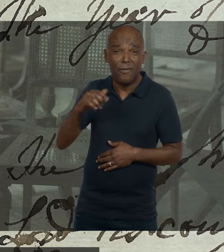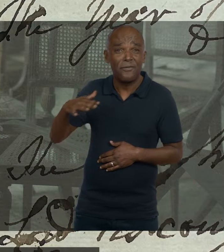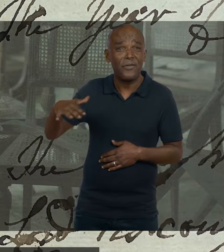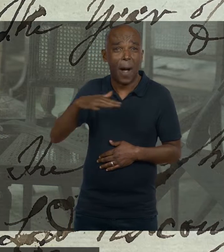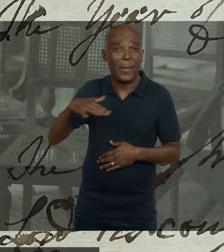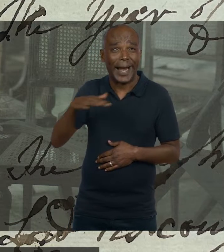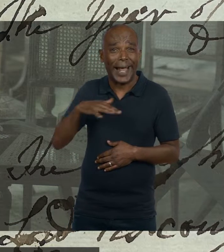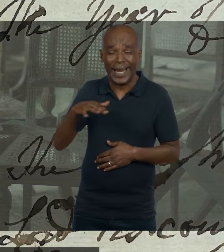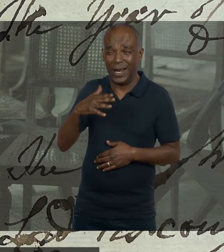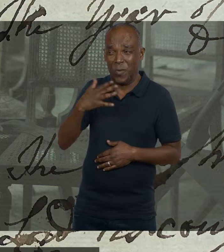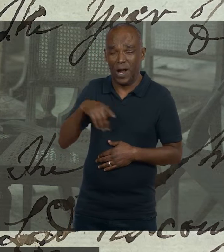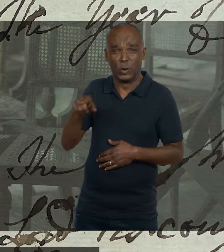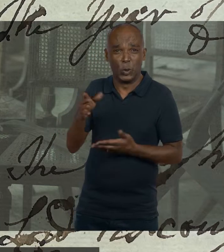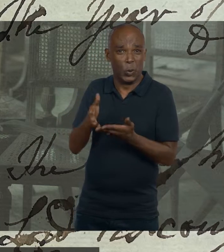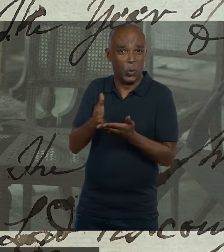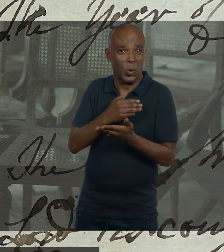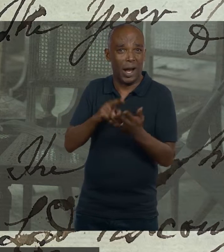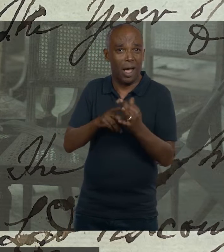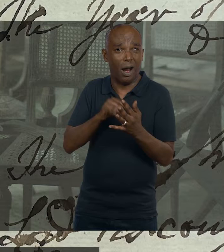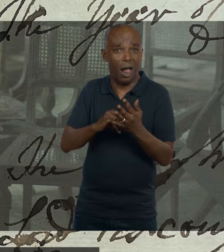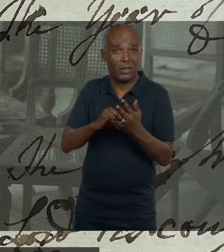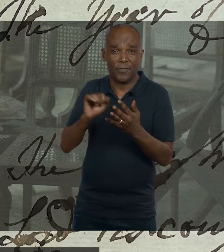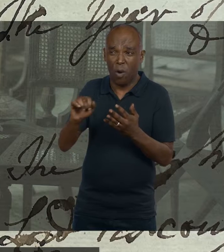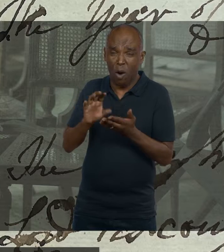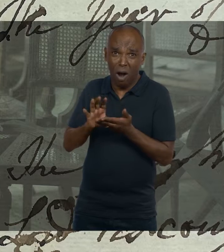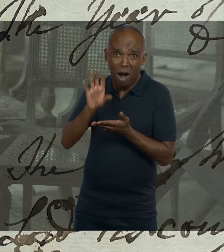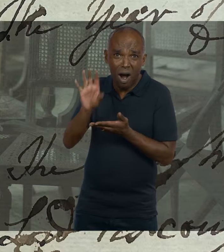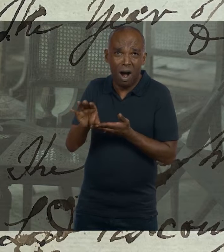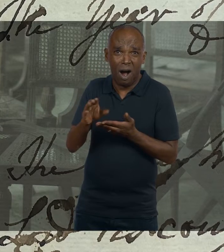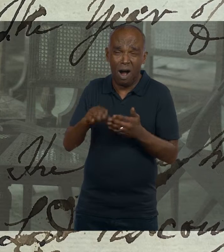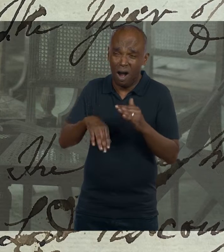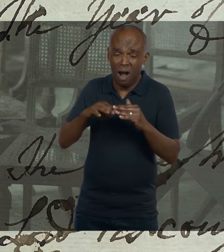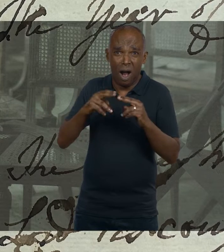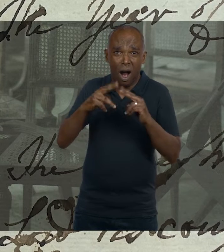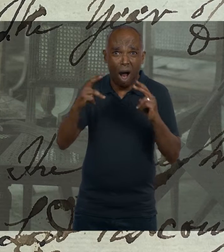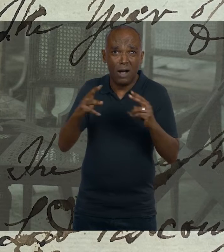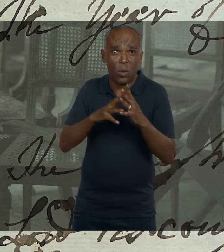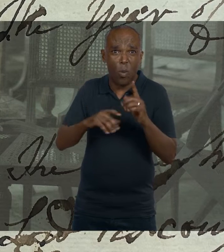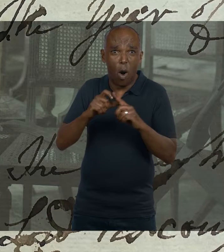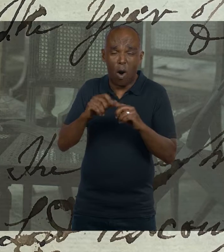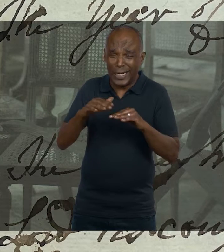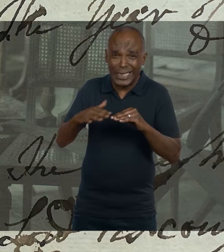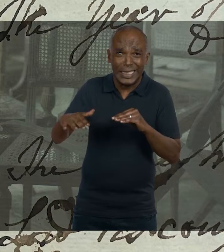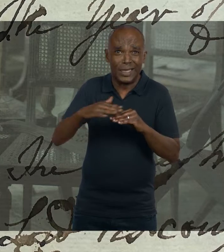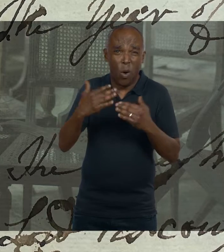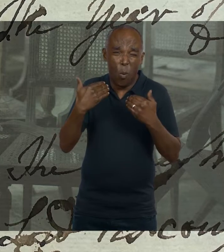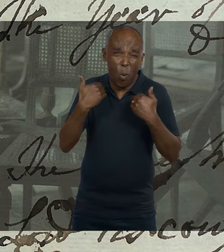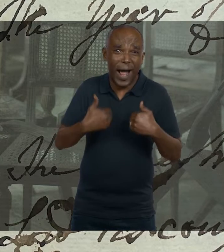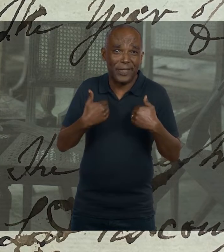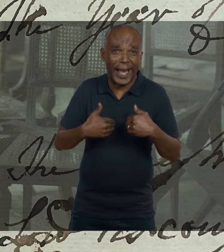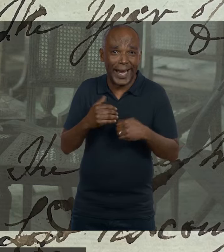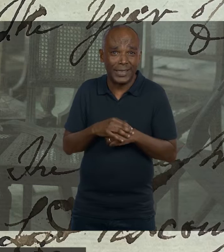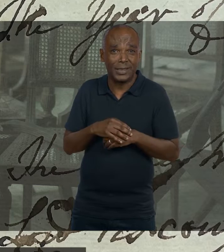But his family's actions prevented Nicholas from inheriting the full Castle Ward estate and its